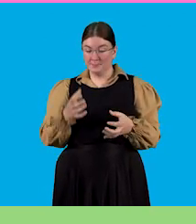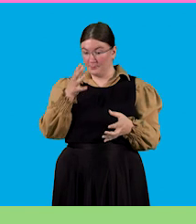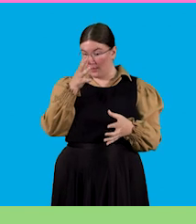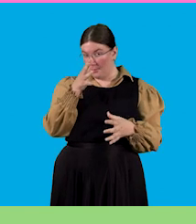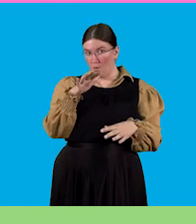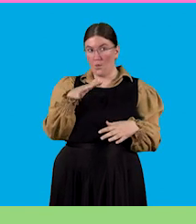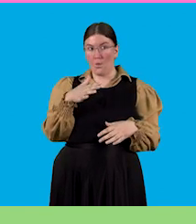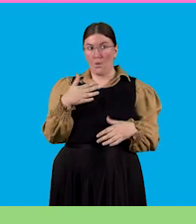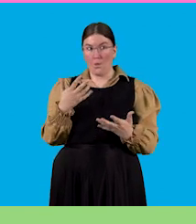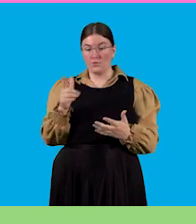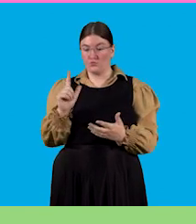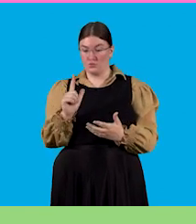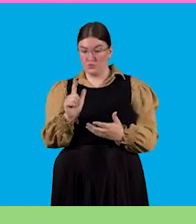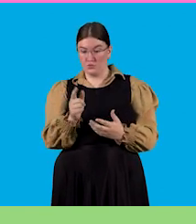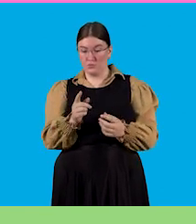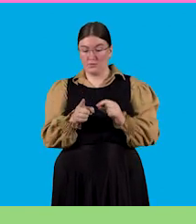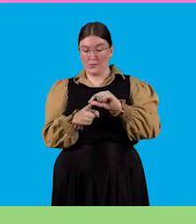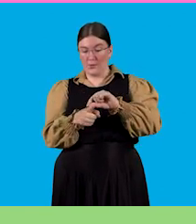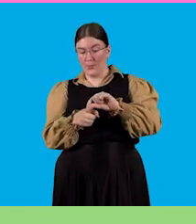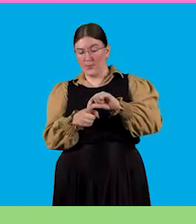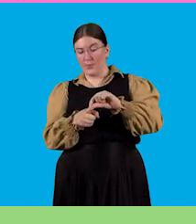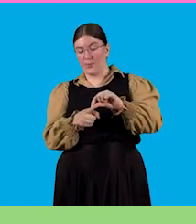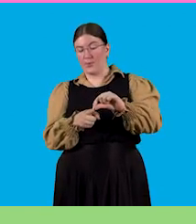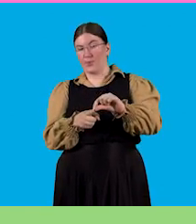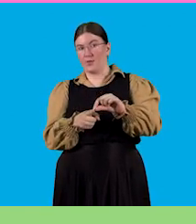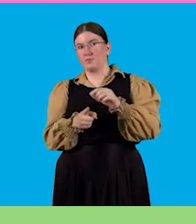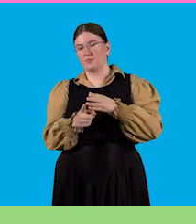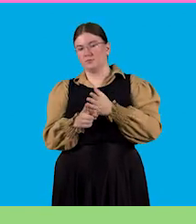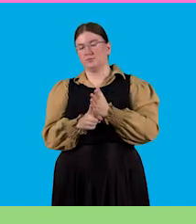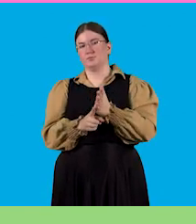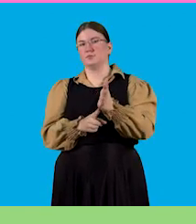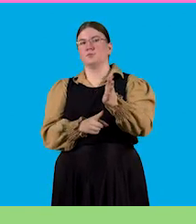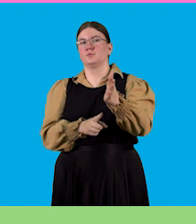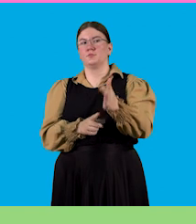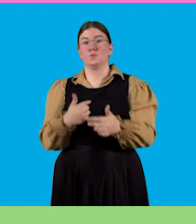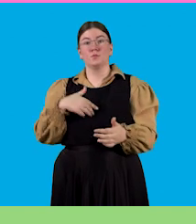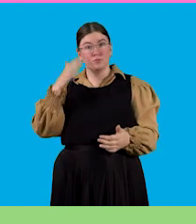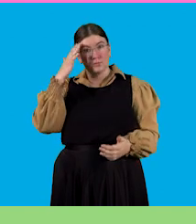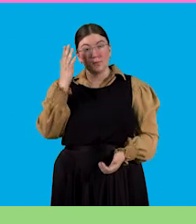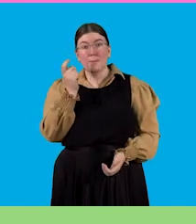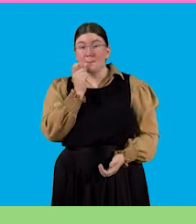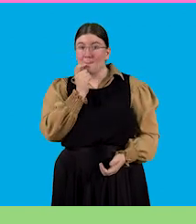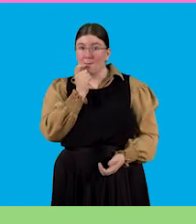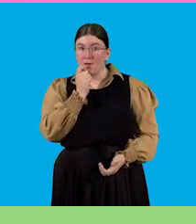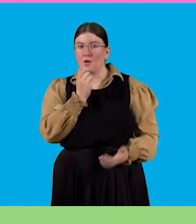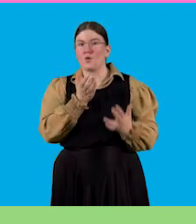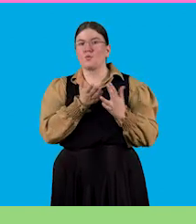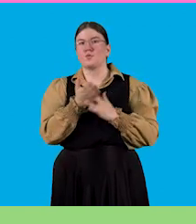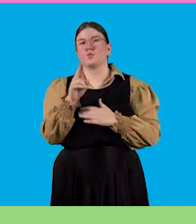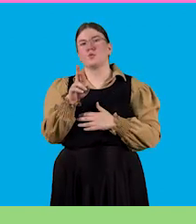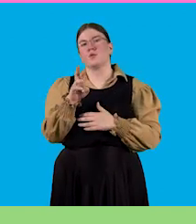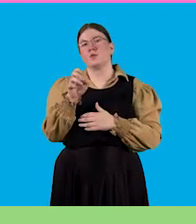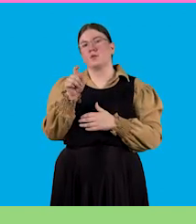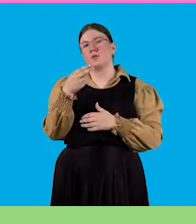urine passes. We know that with males, the urethra, they are able to